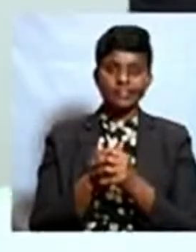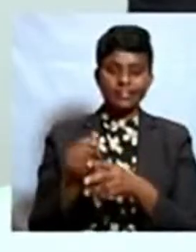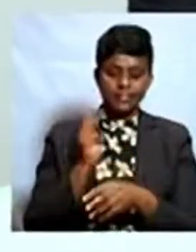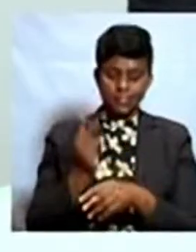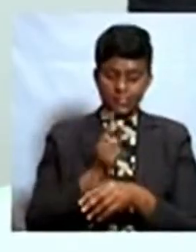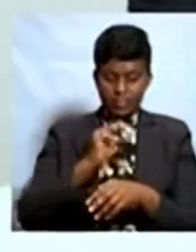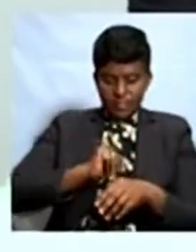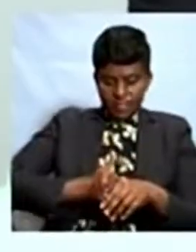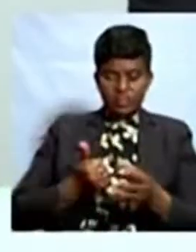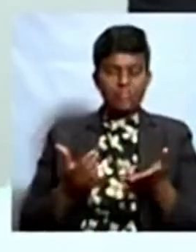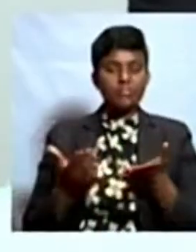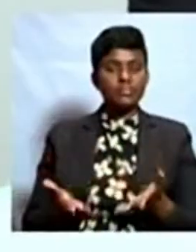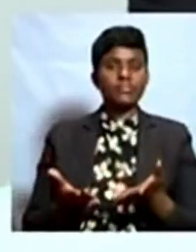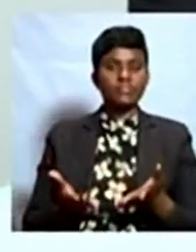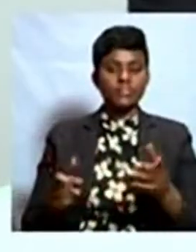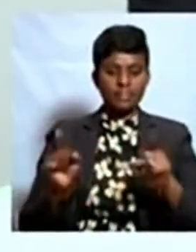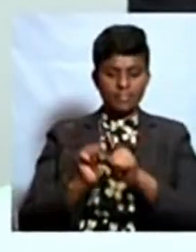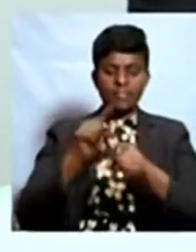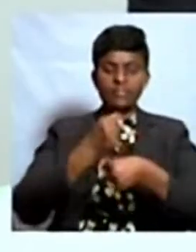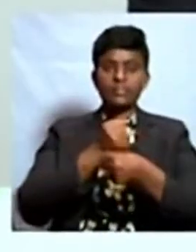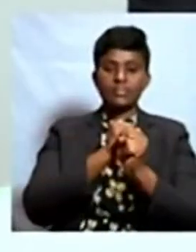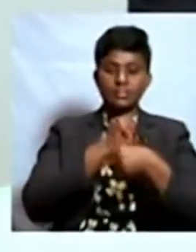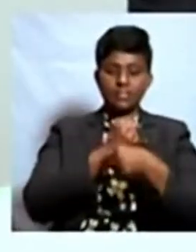We are here to make a